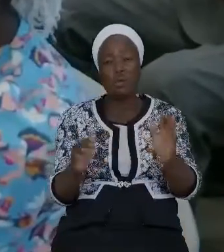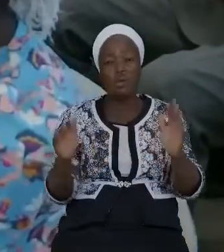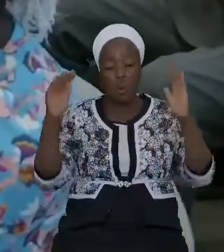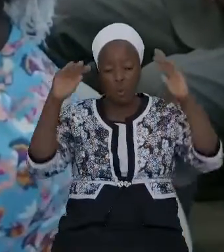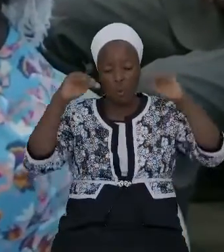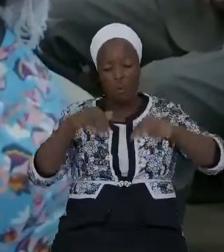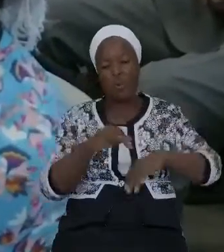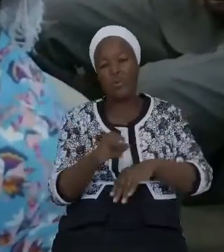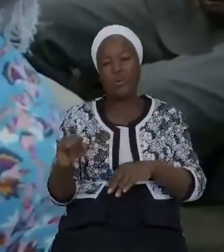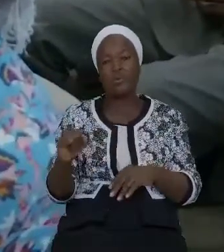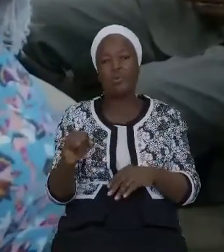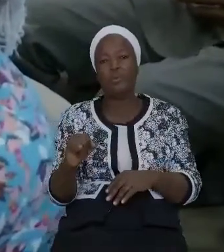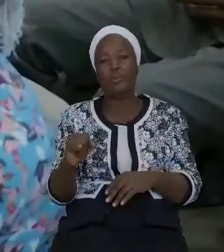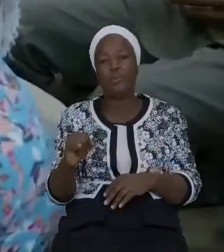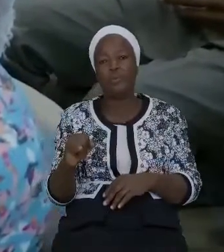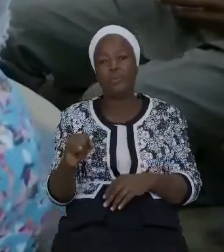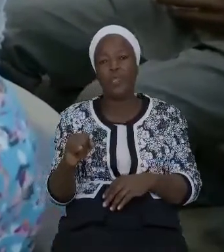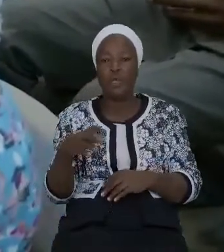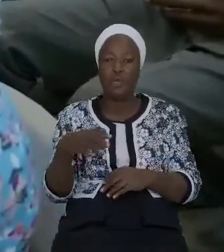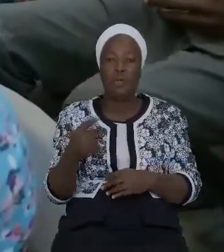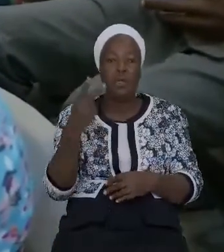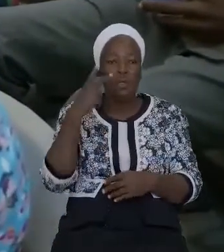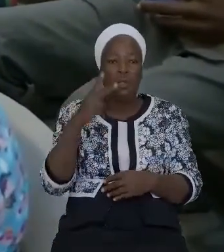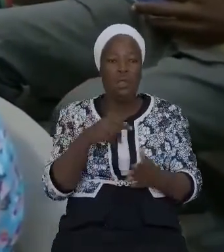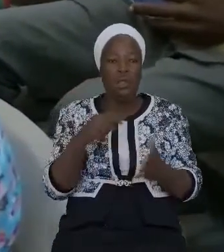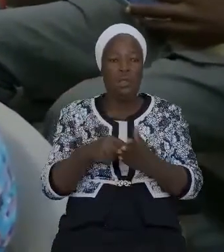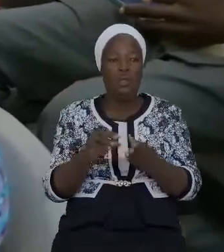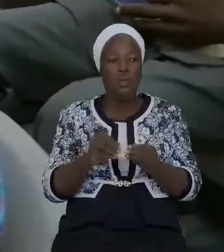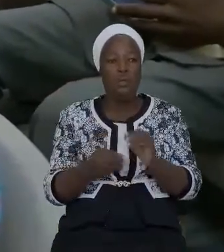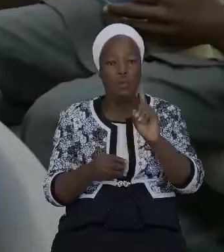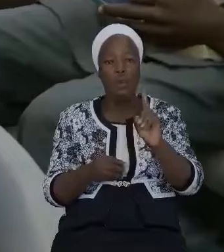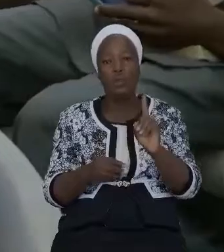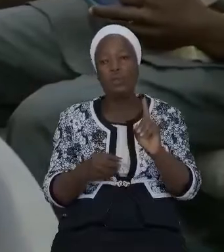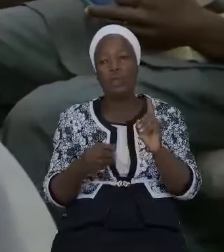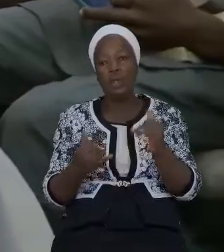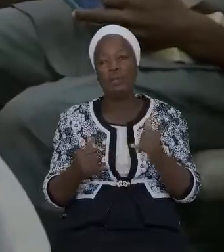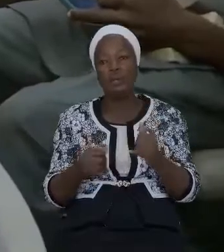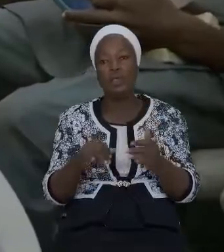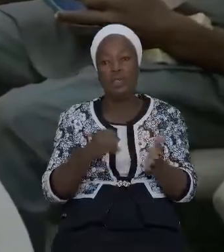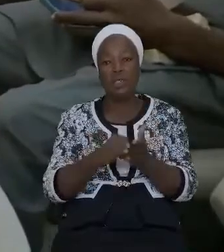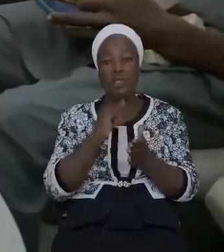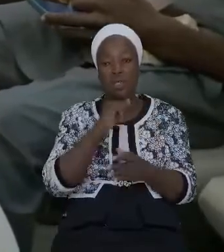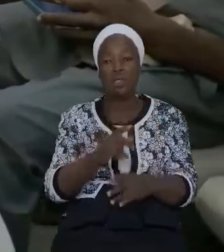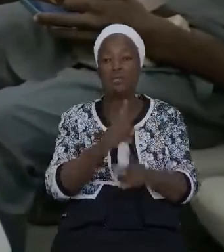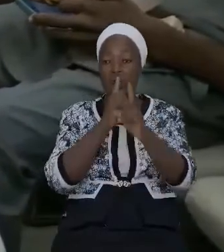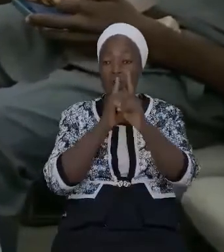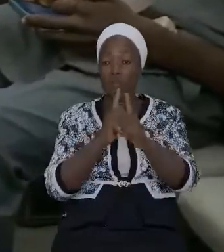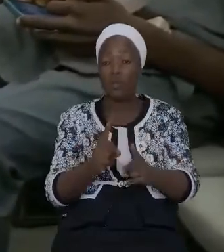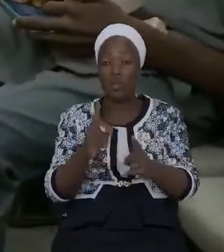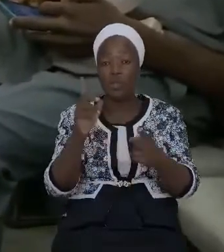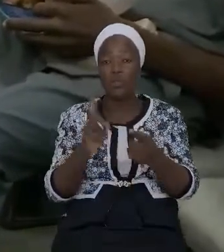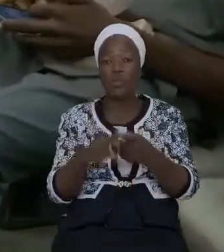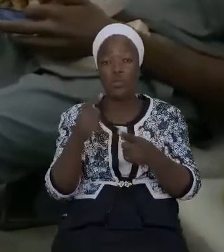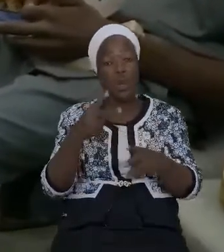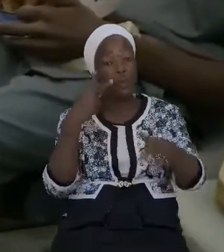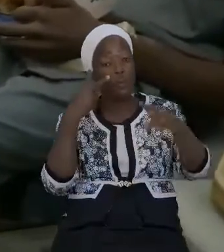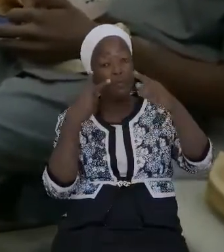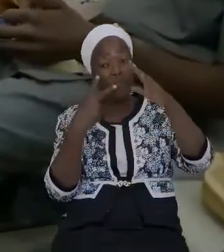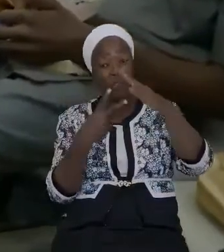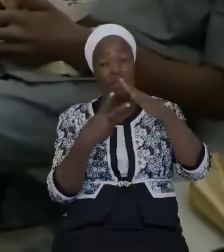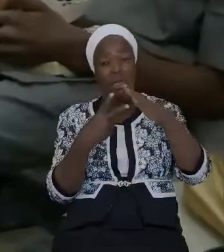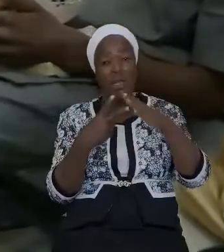worrying. Let's look at this one by one. Number one is responding to the